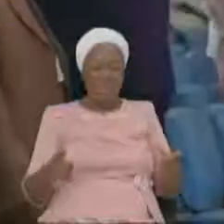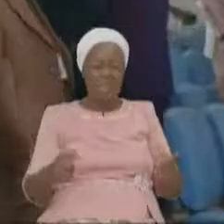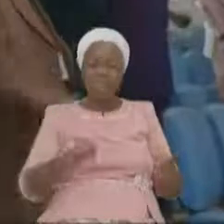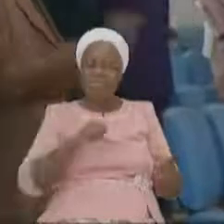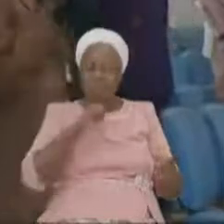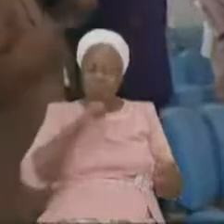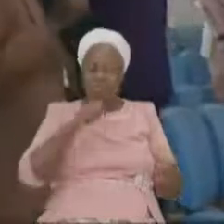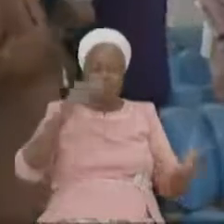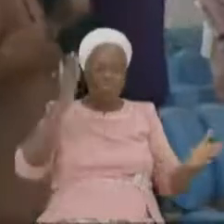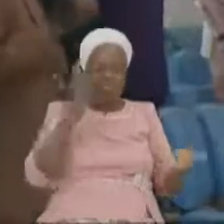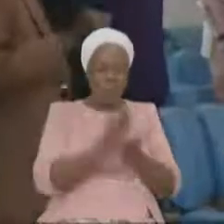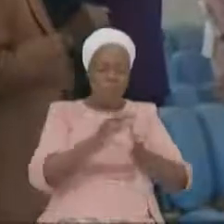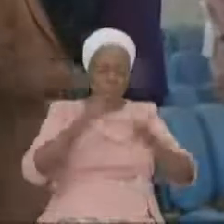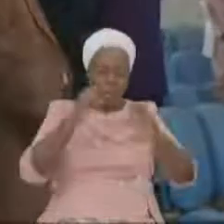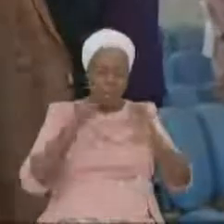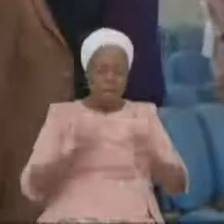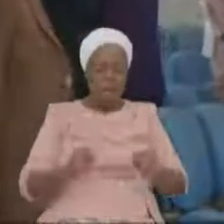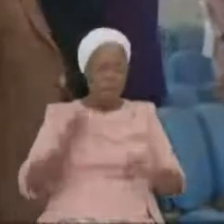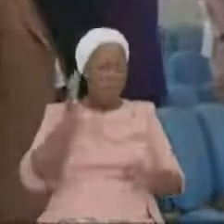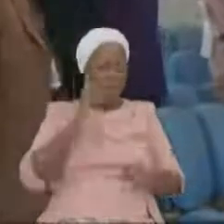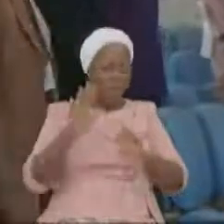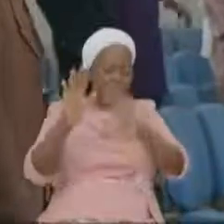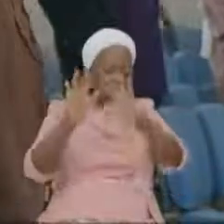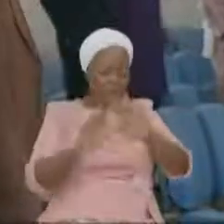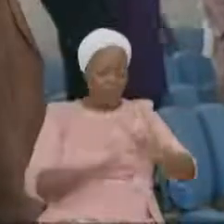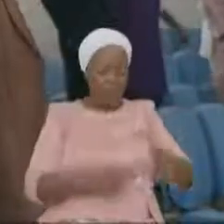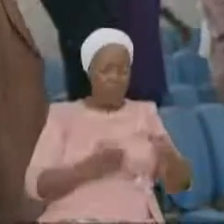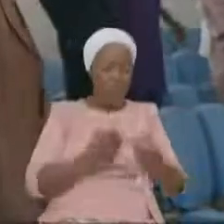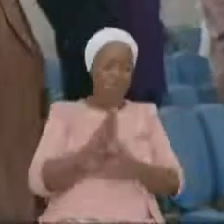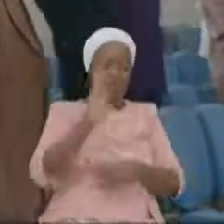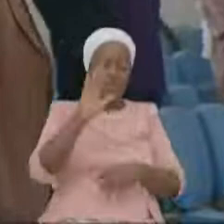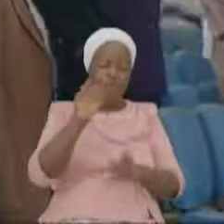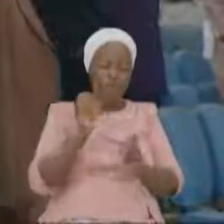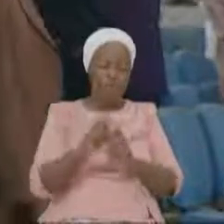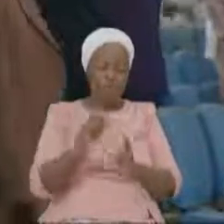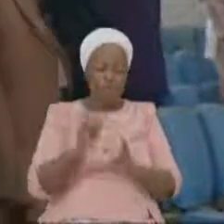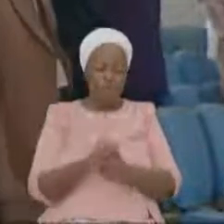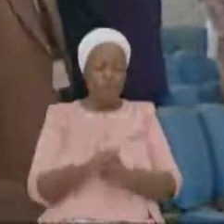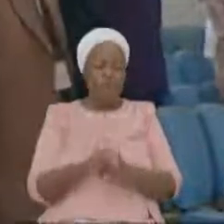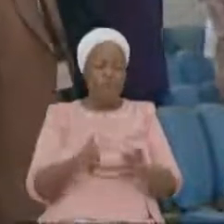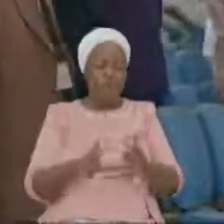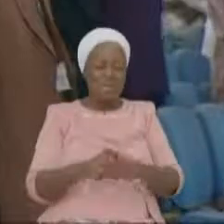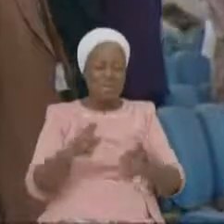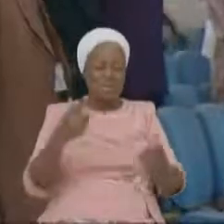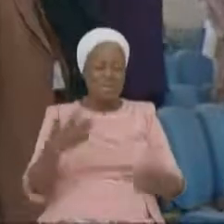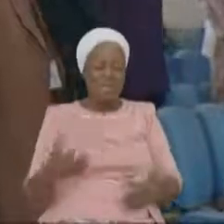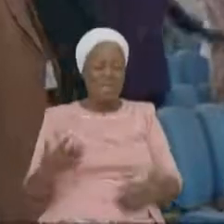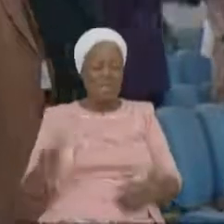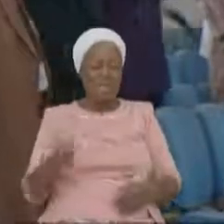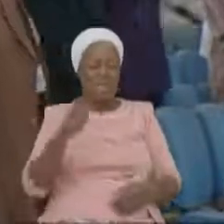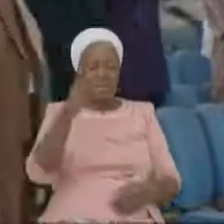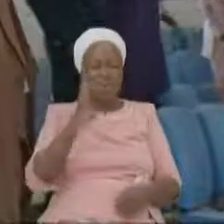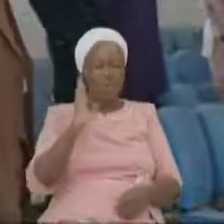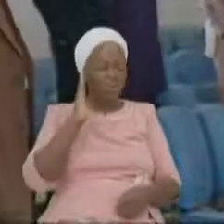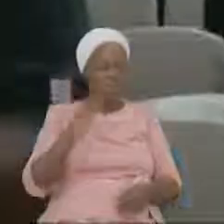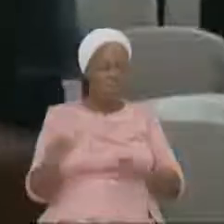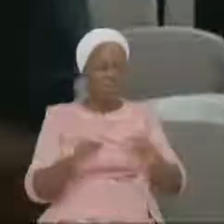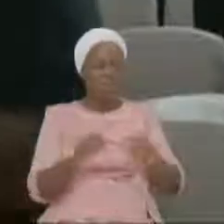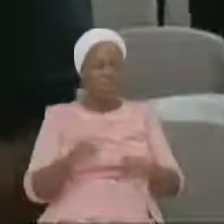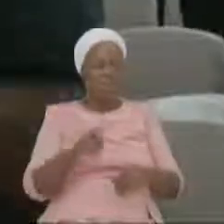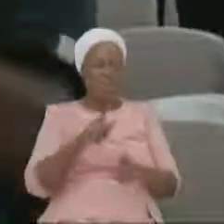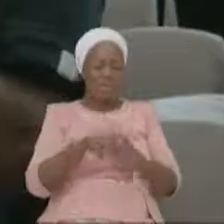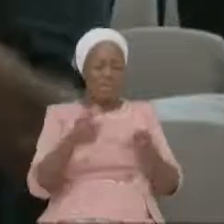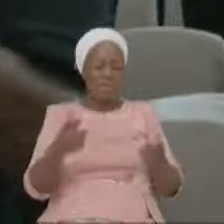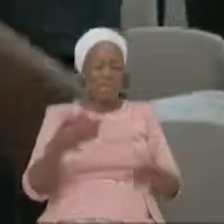irresistible power will flow through your word. Great things God will do. Great